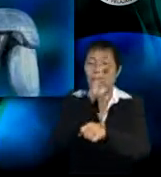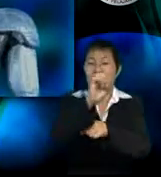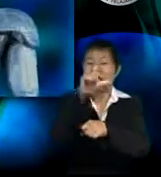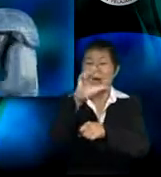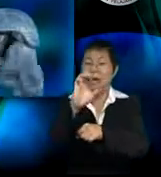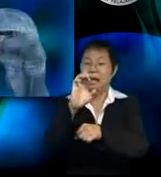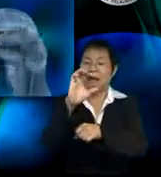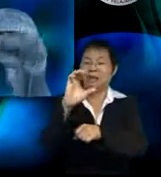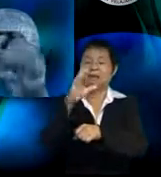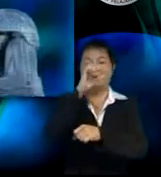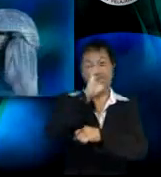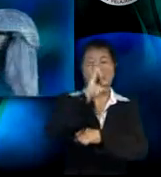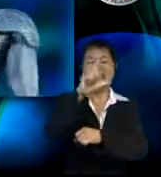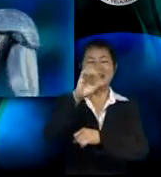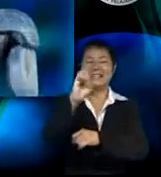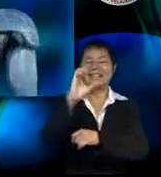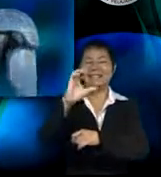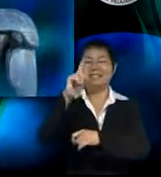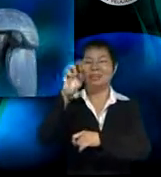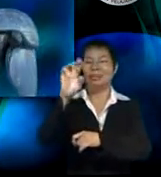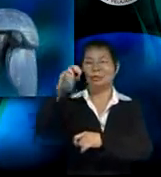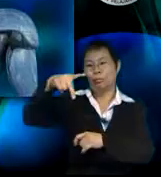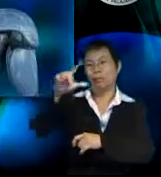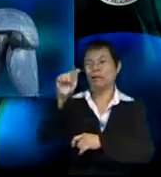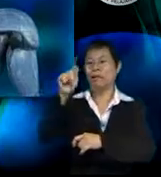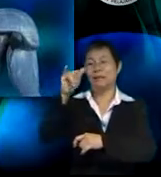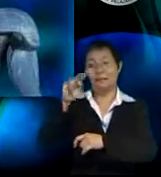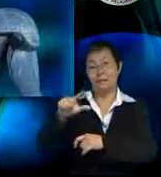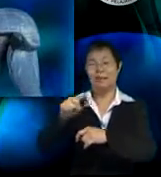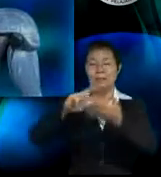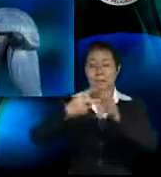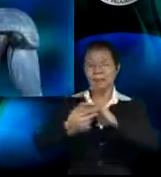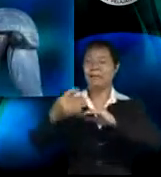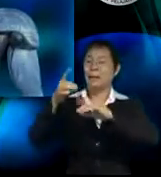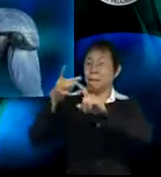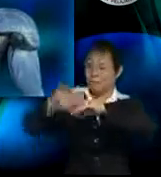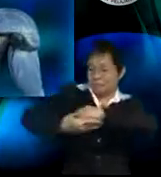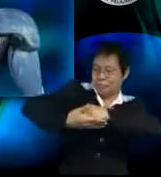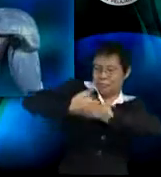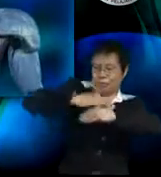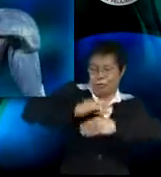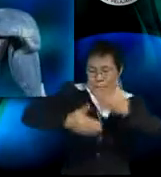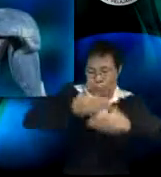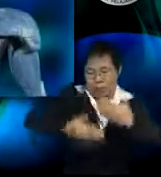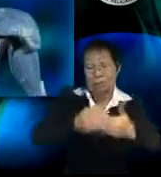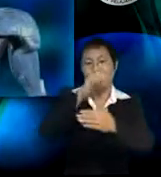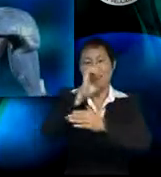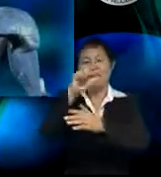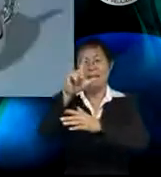Electroplating involves the coating of a metal object with a thin layer of another metal by process of